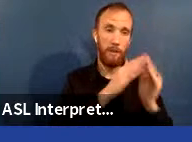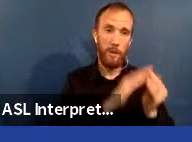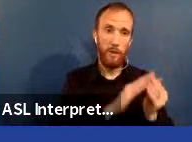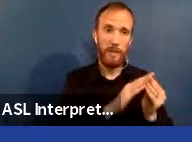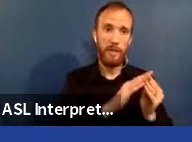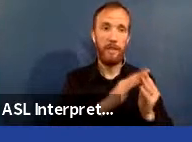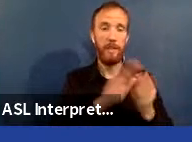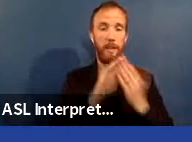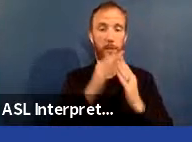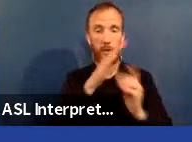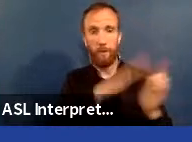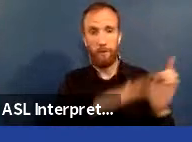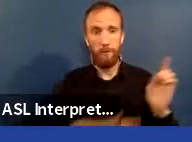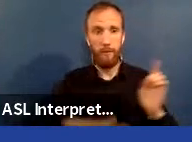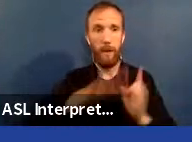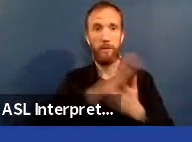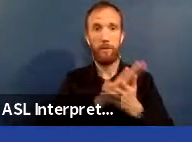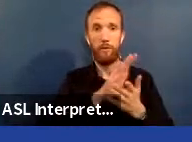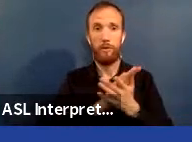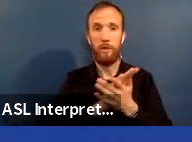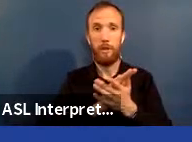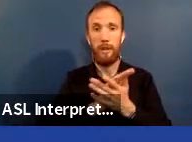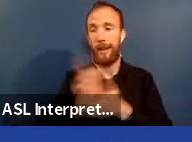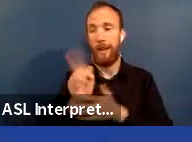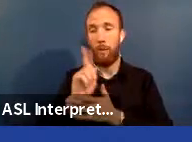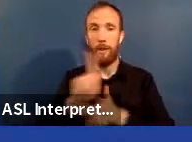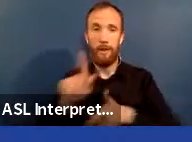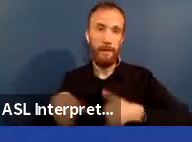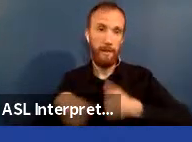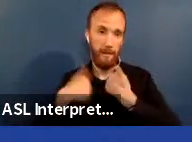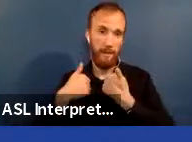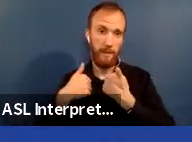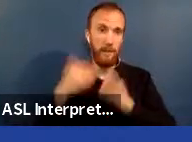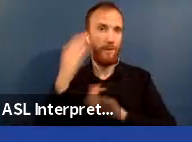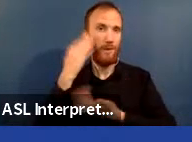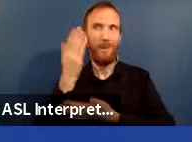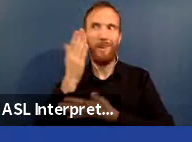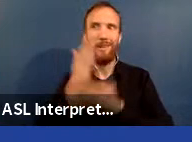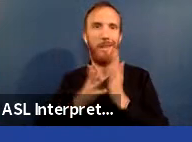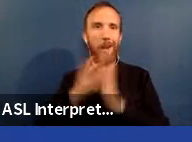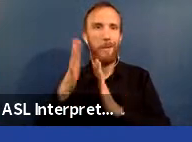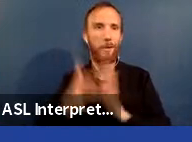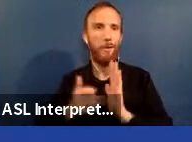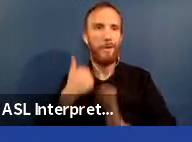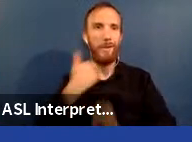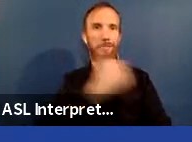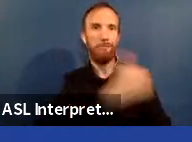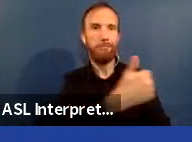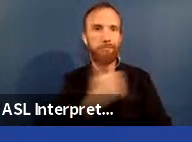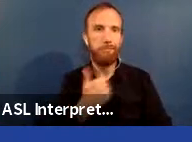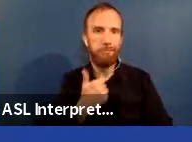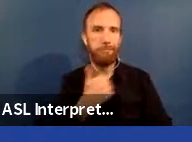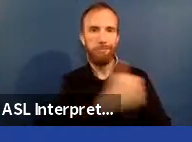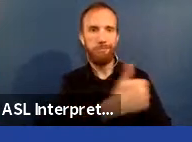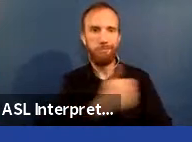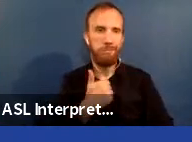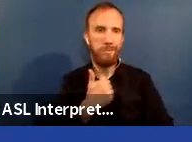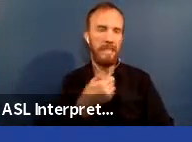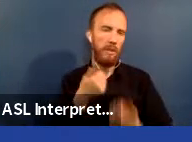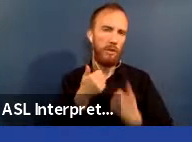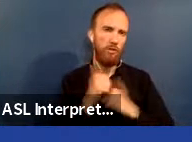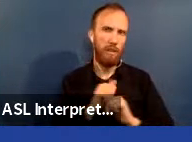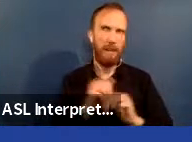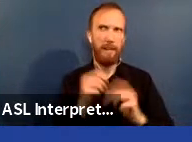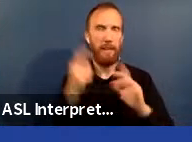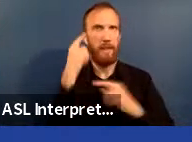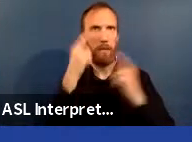where they live. So we know that not all of our students go to their neighborhood school, so really trying to take into account this